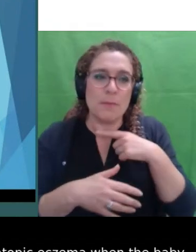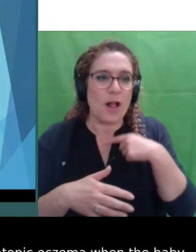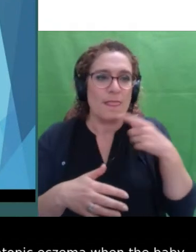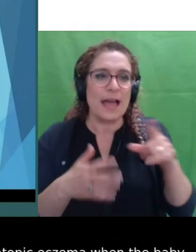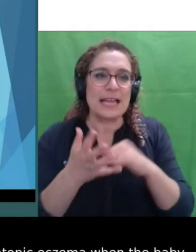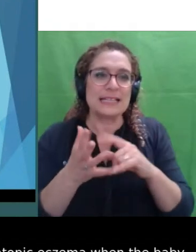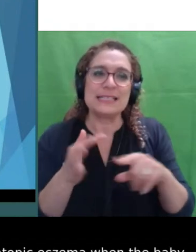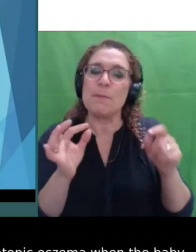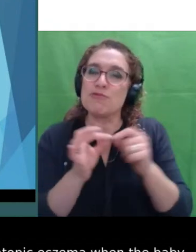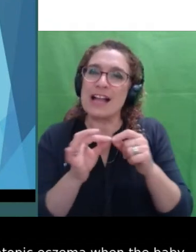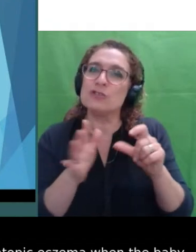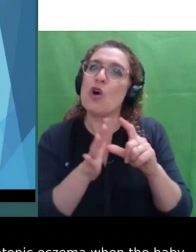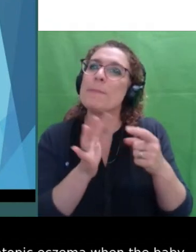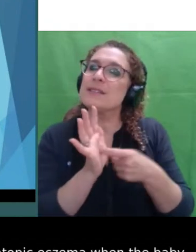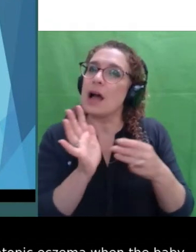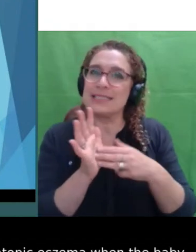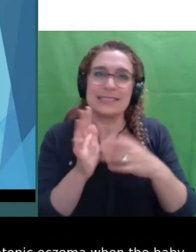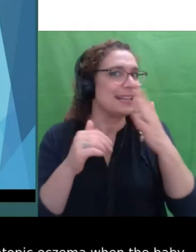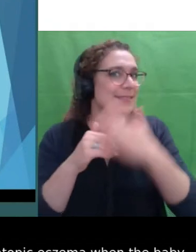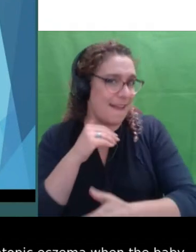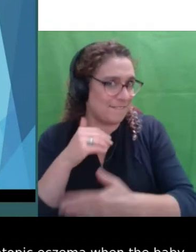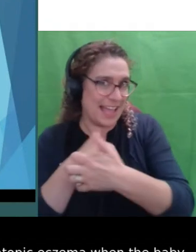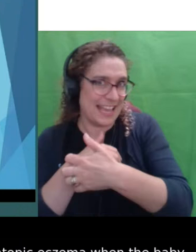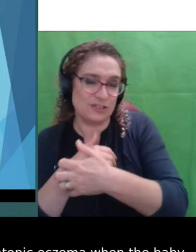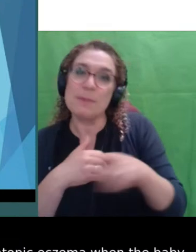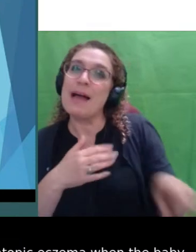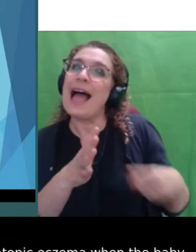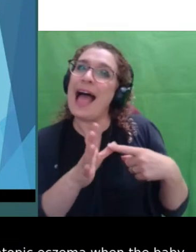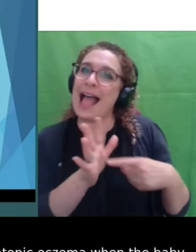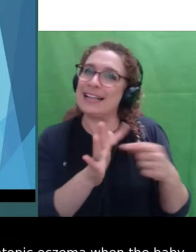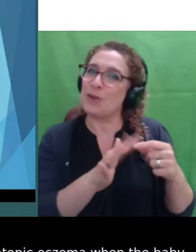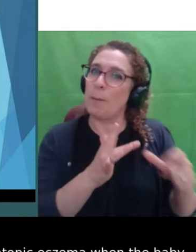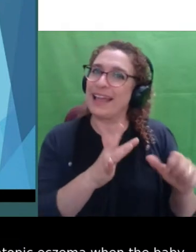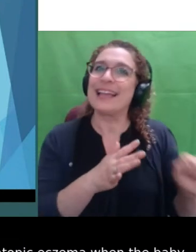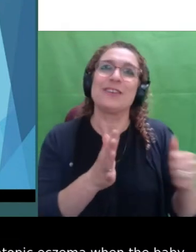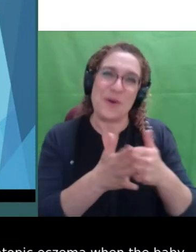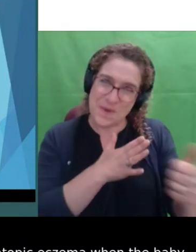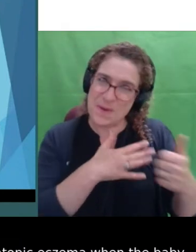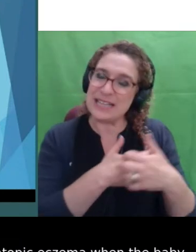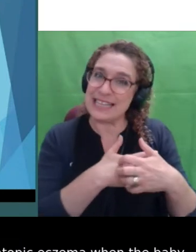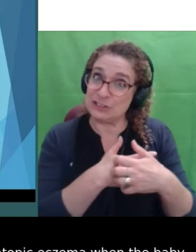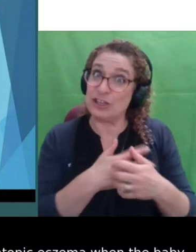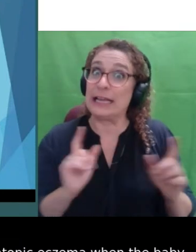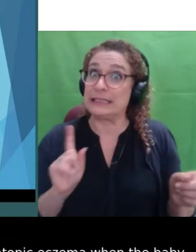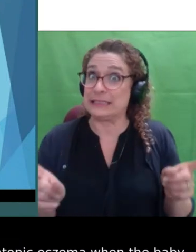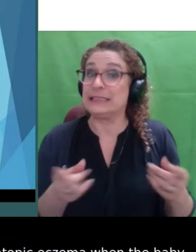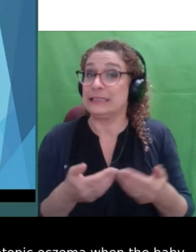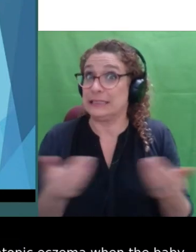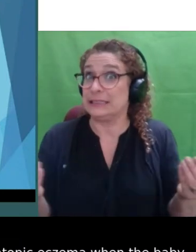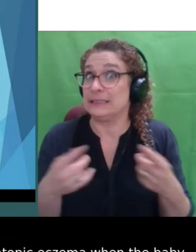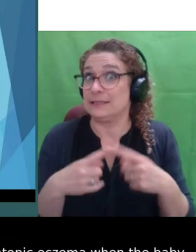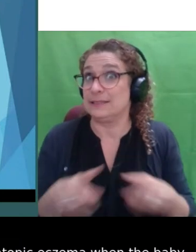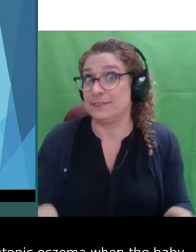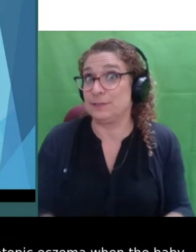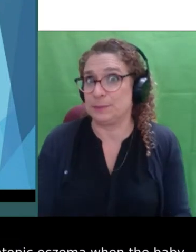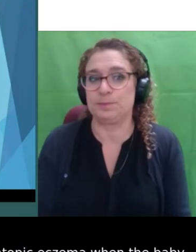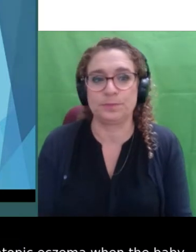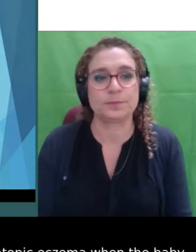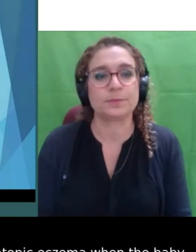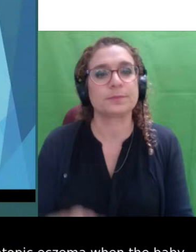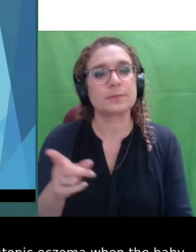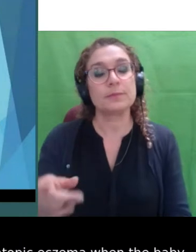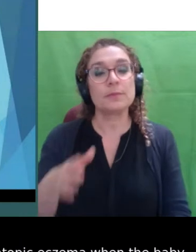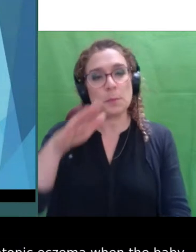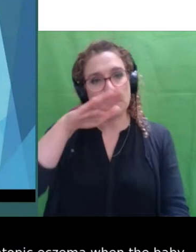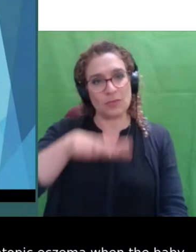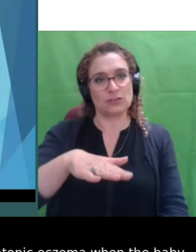itchy and atopic eczema is always itchy in childhood you generally see a classic pattern of eczema in the